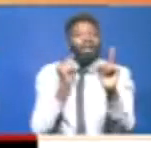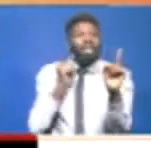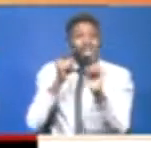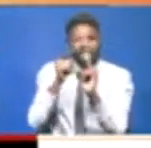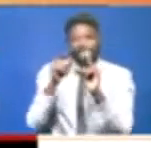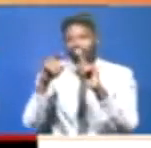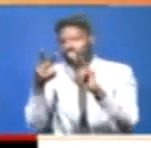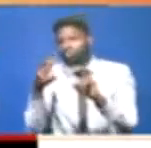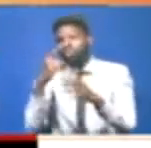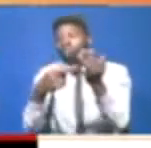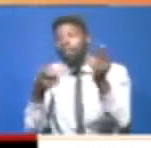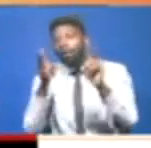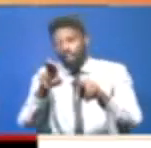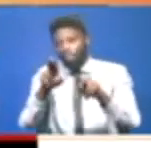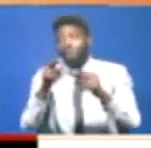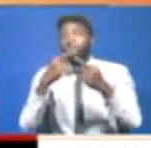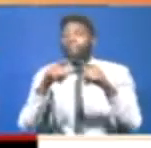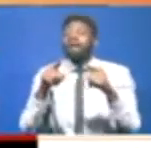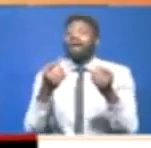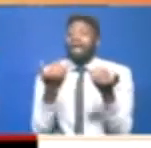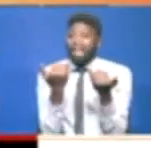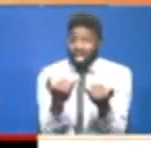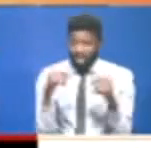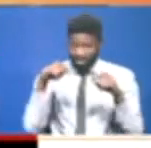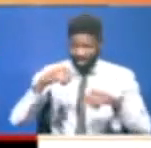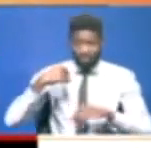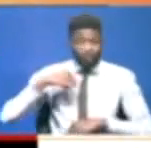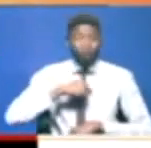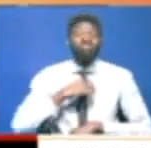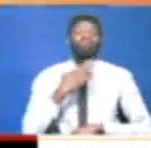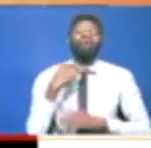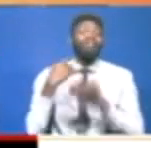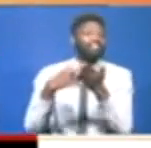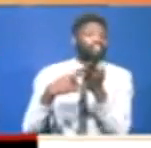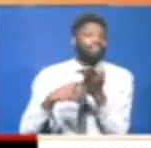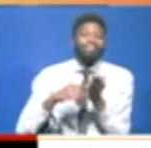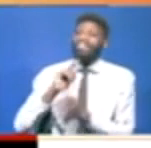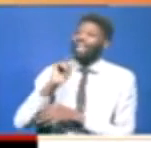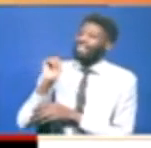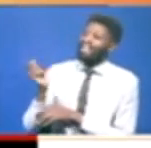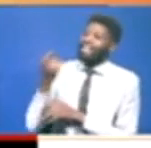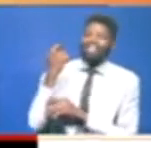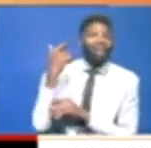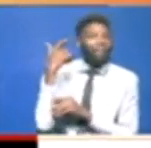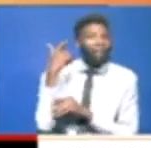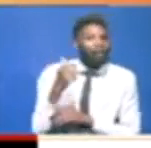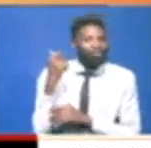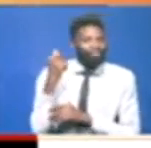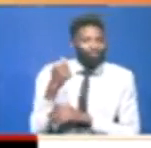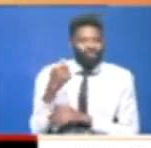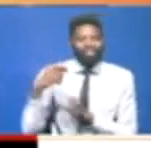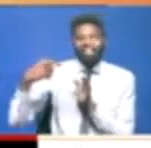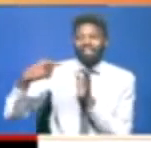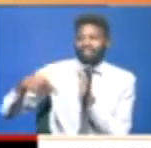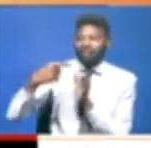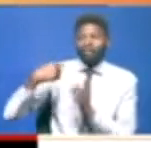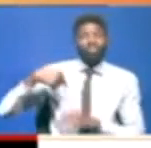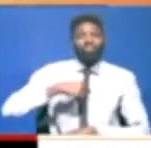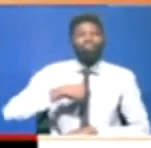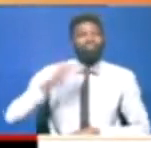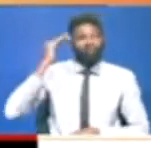We want to look at Kenya's pension industry. We all know that you can't work forever. In Kenya,